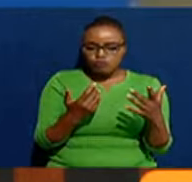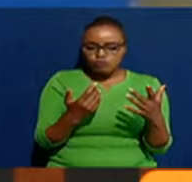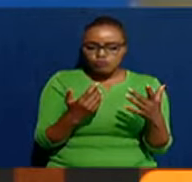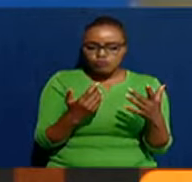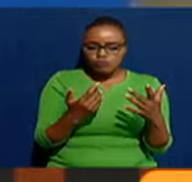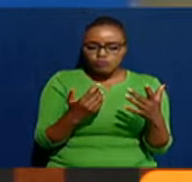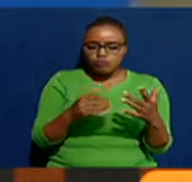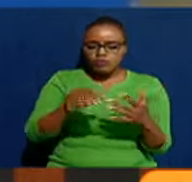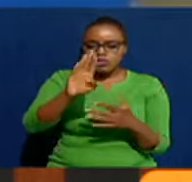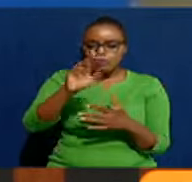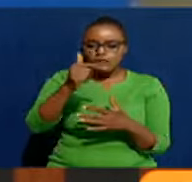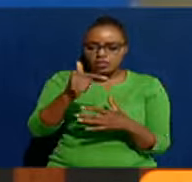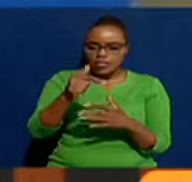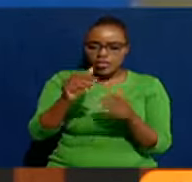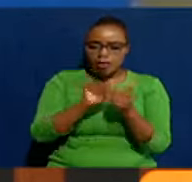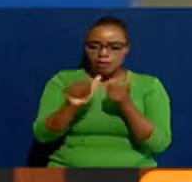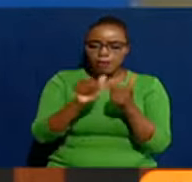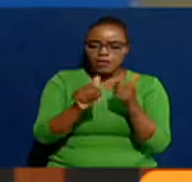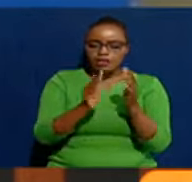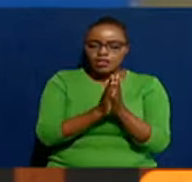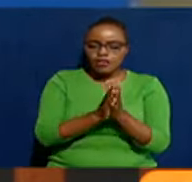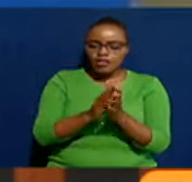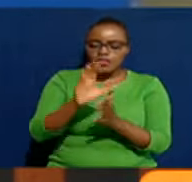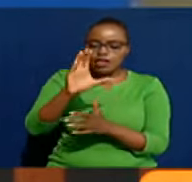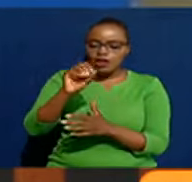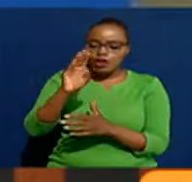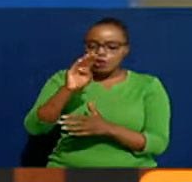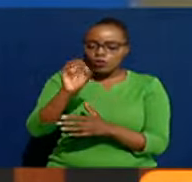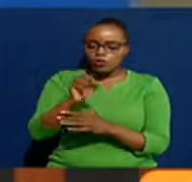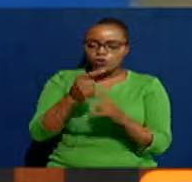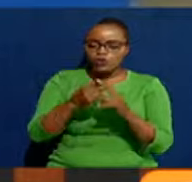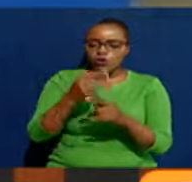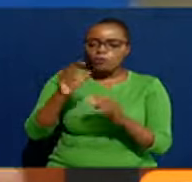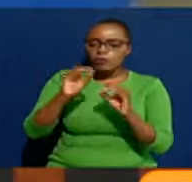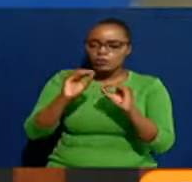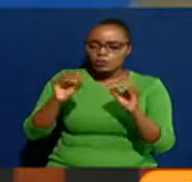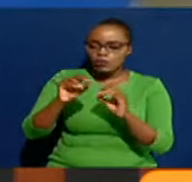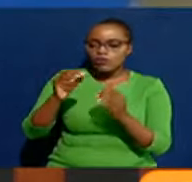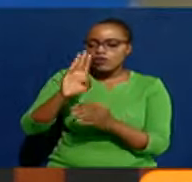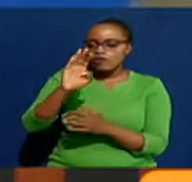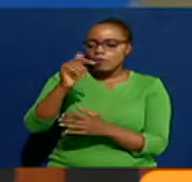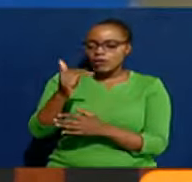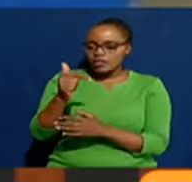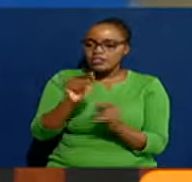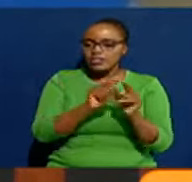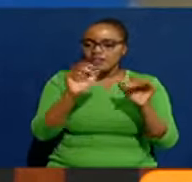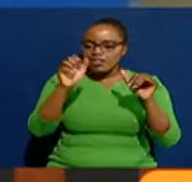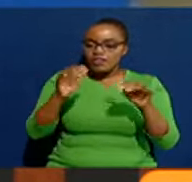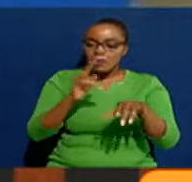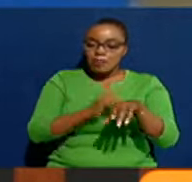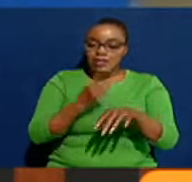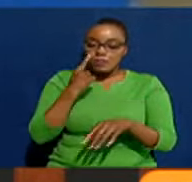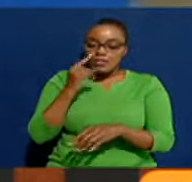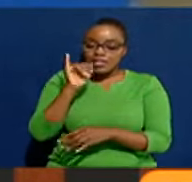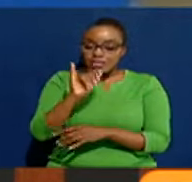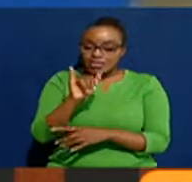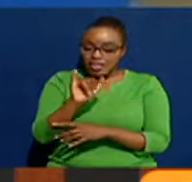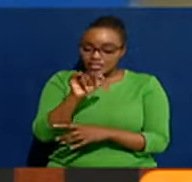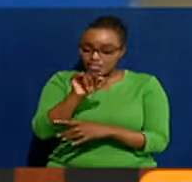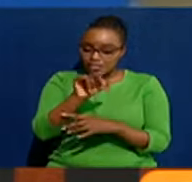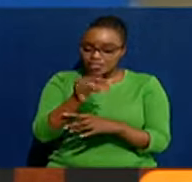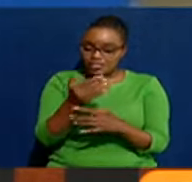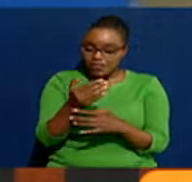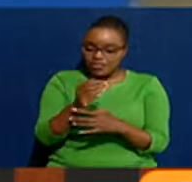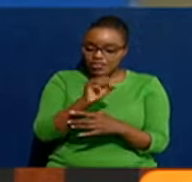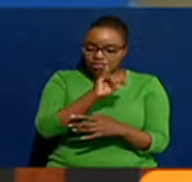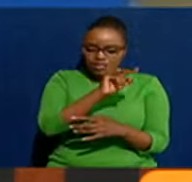the BT maize and also the cobs from the non-BT and then make the picture. Farmers, when they saw the size of this and the size of